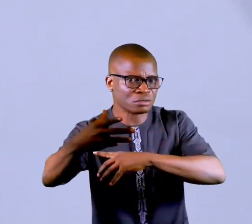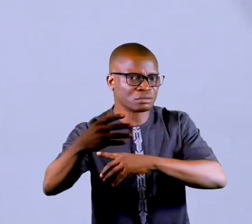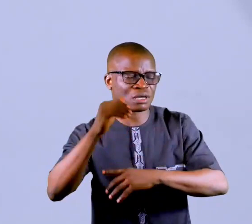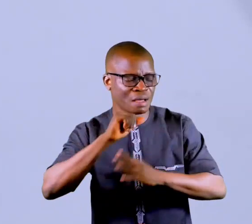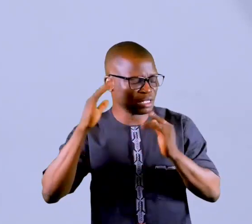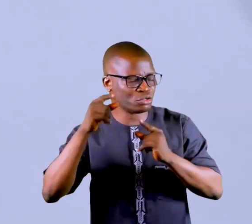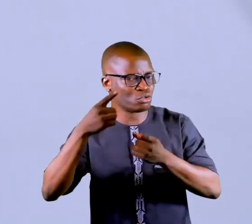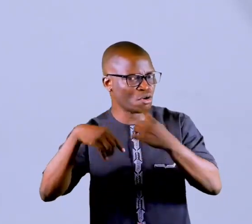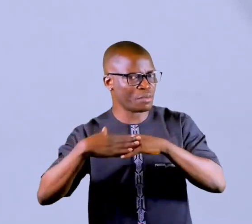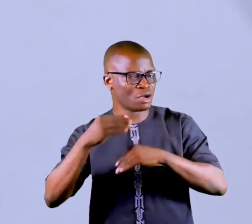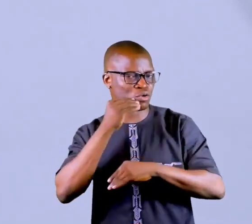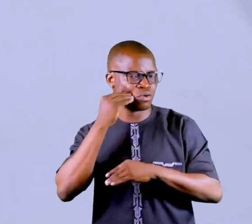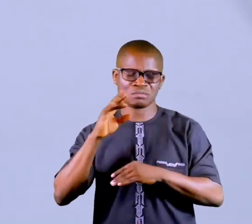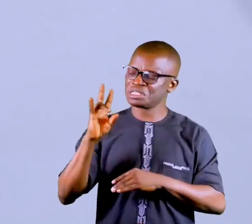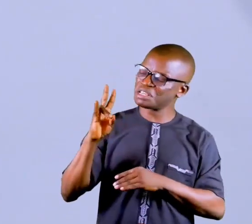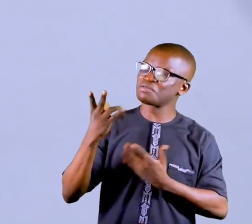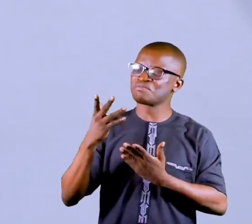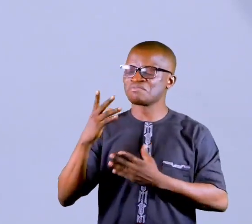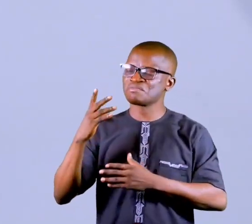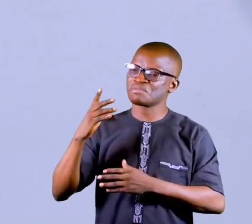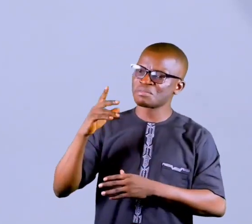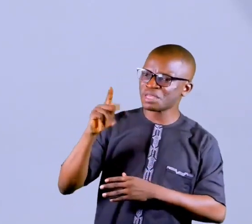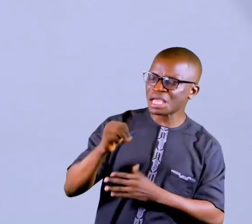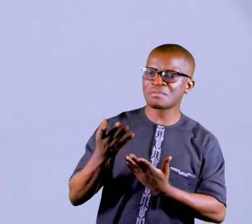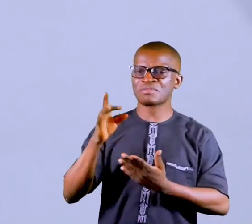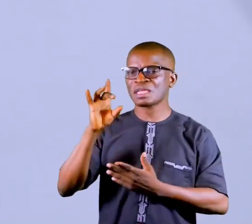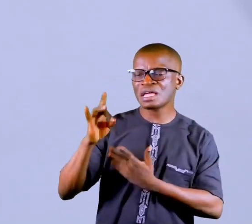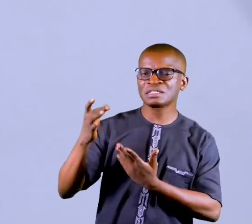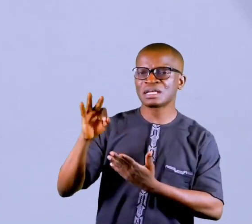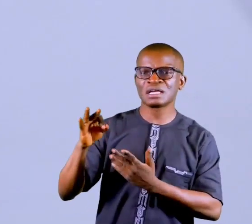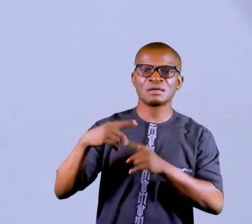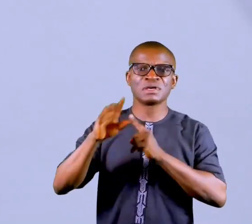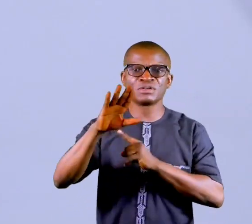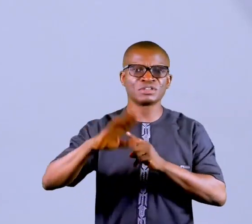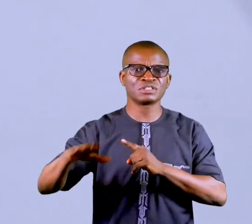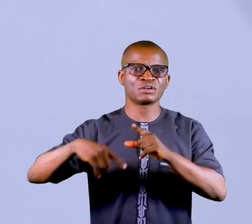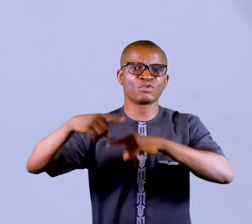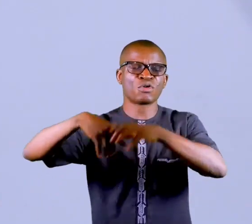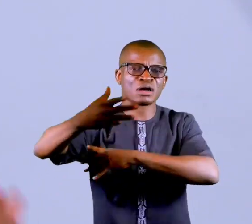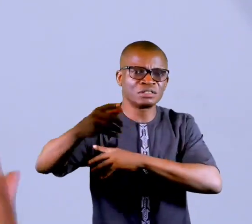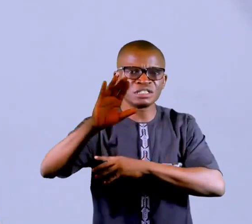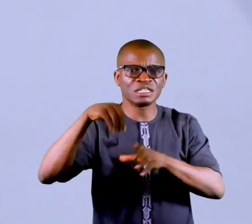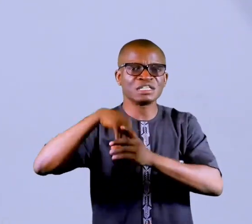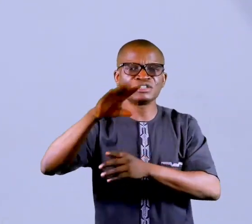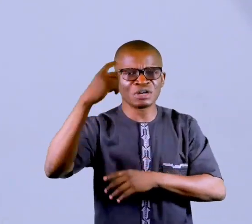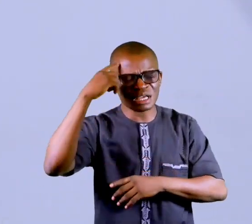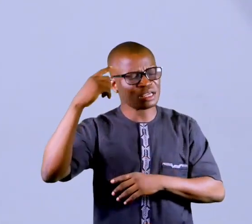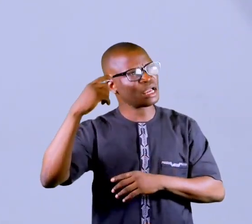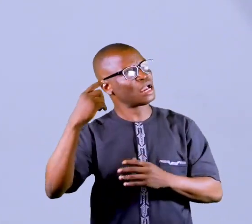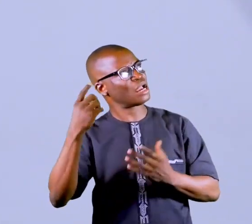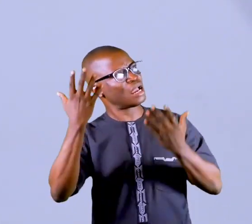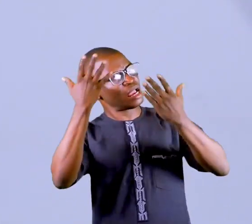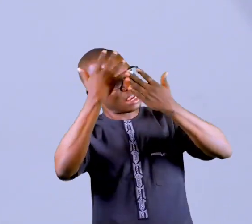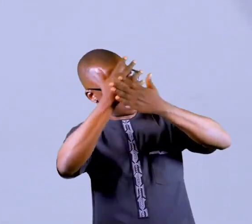come home by 7 o'clock or 8 o'clock or 9 o'clock. The child goes out, and then in your head you're thinking, it's